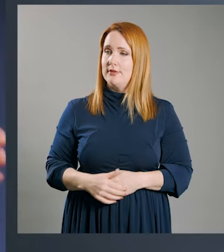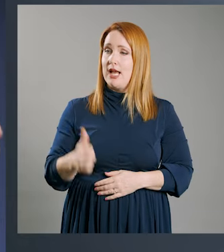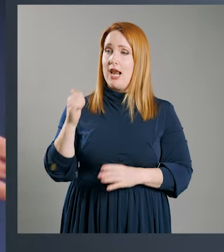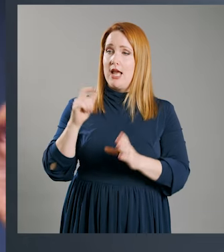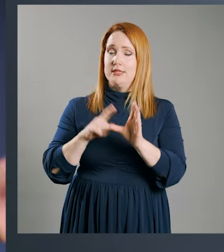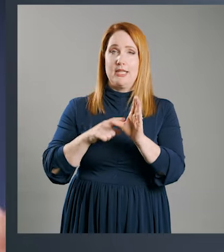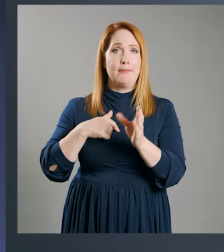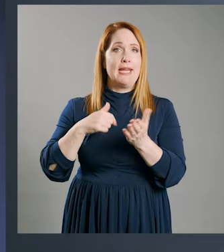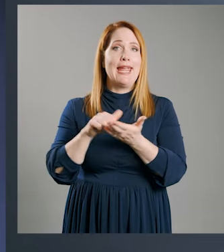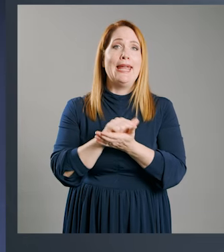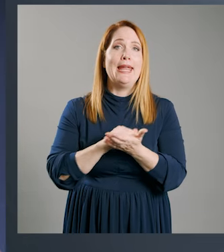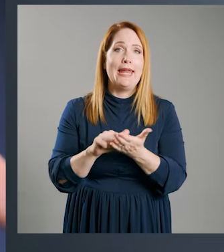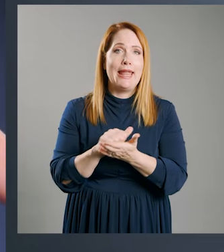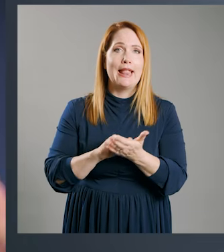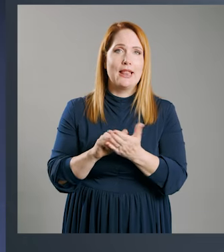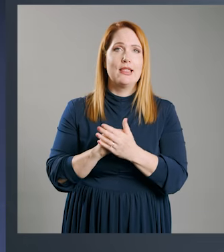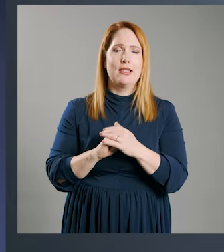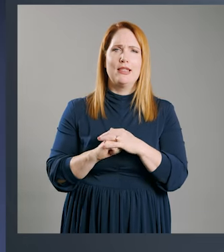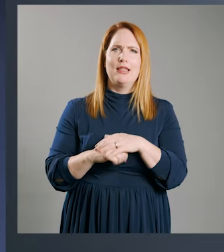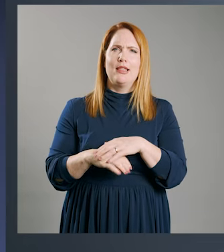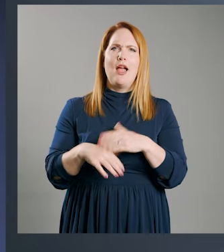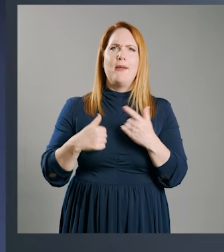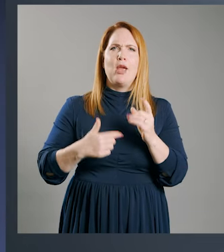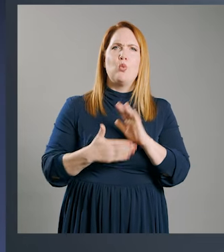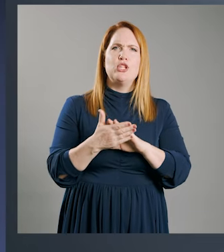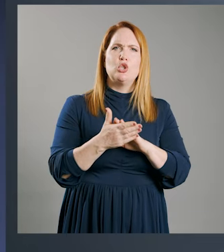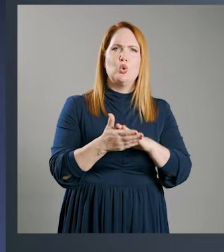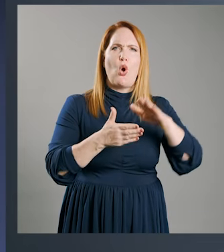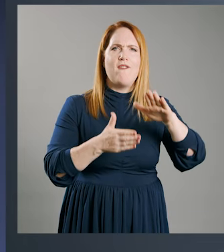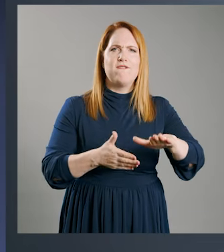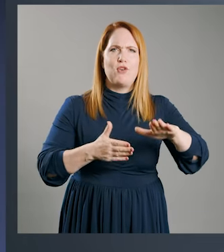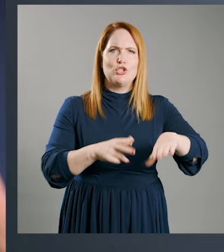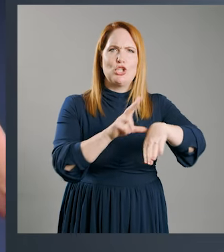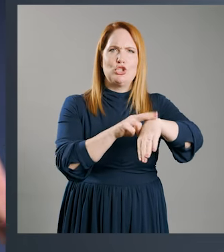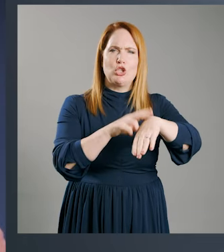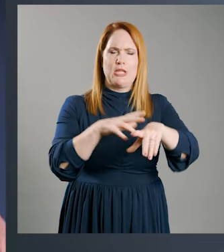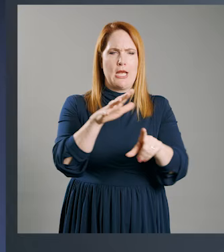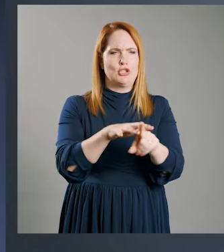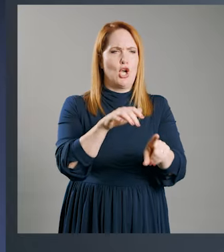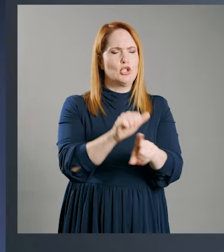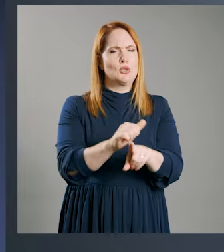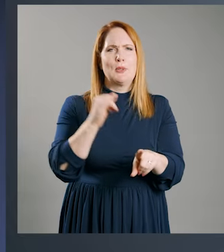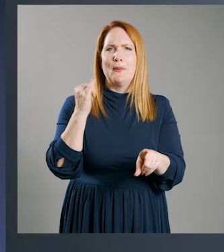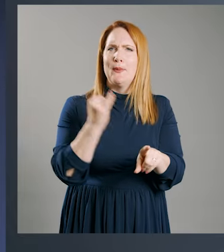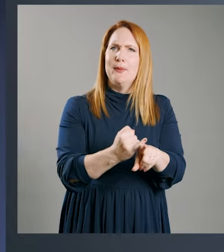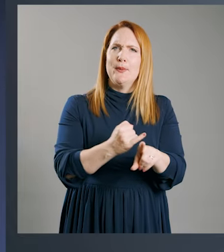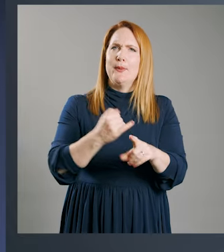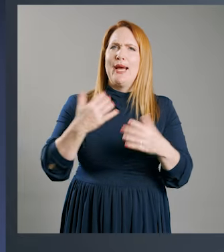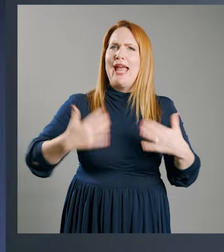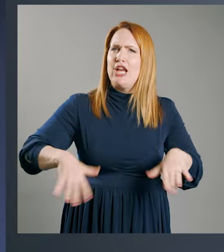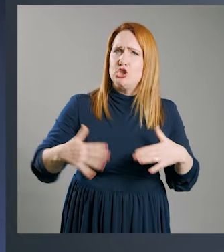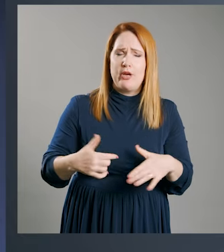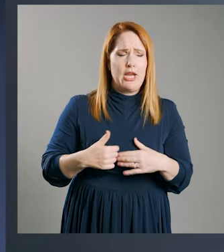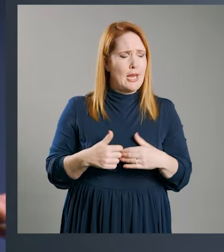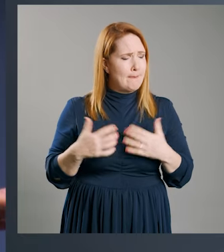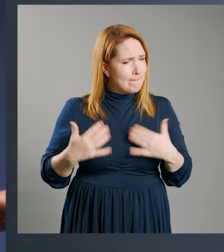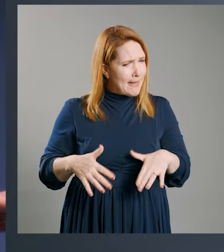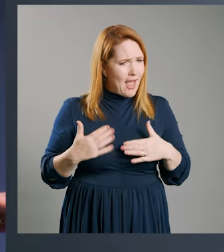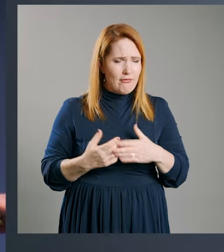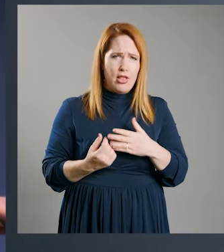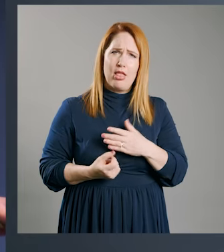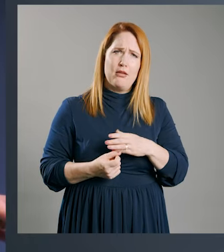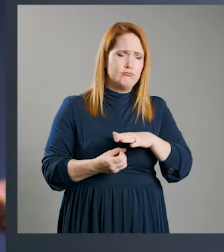just last year where I was diagnosed from the podiatrist as having plantar fasciitis from a running injury. And I was